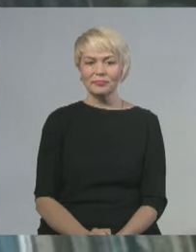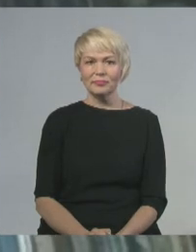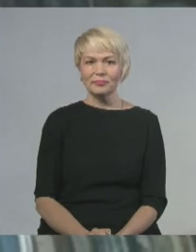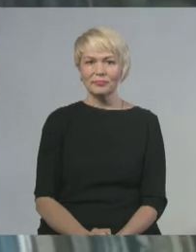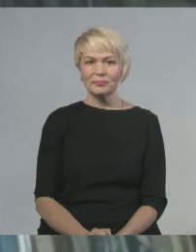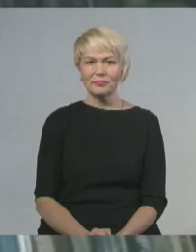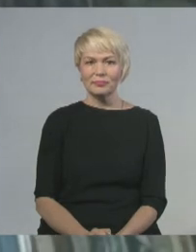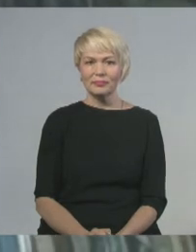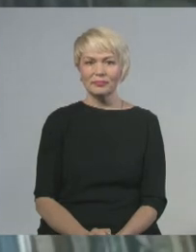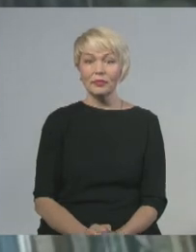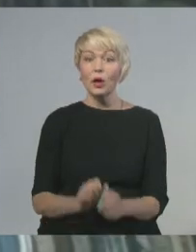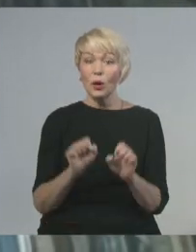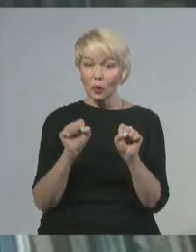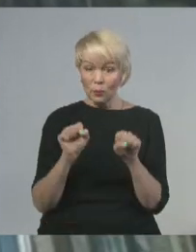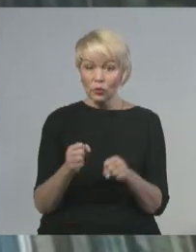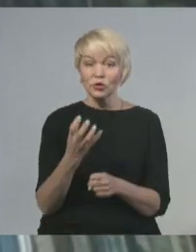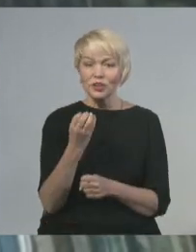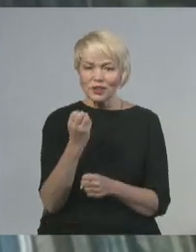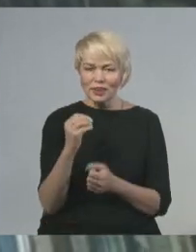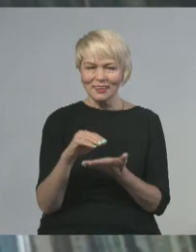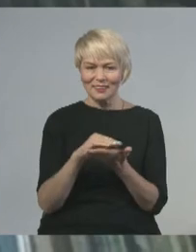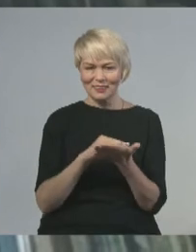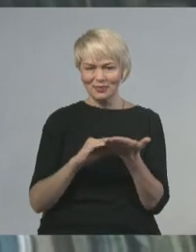can you try to talk right now